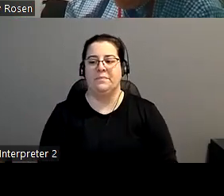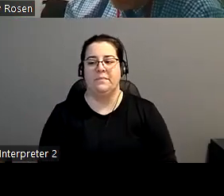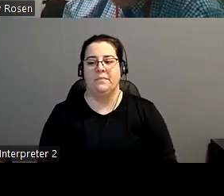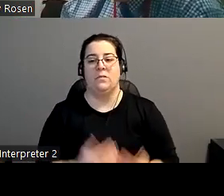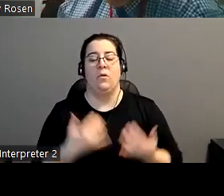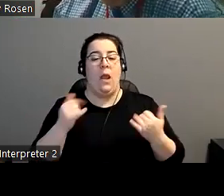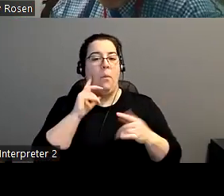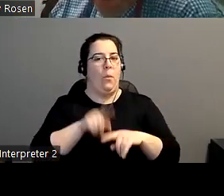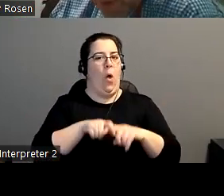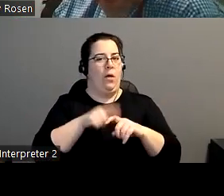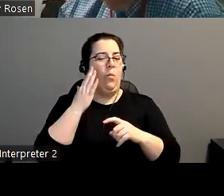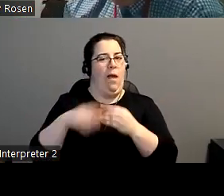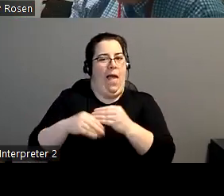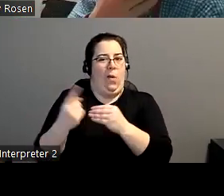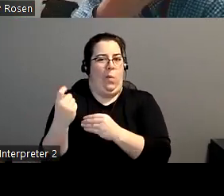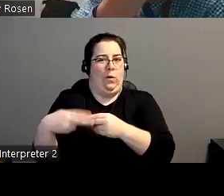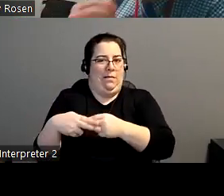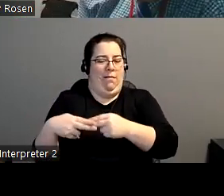I added this slide this morning